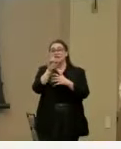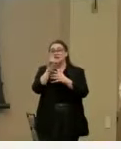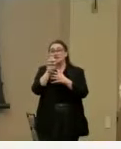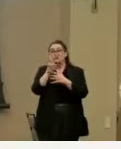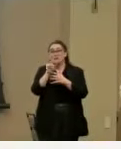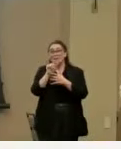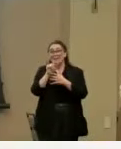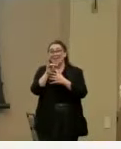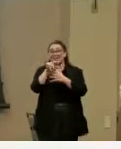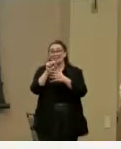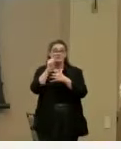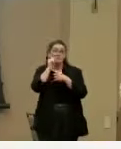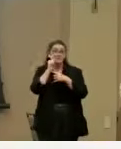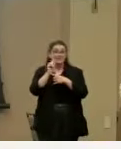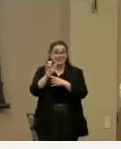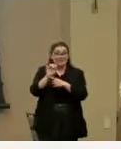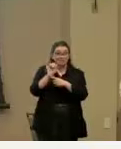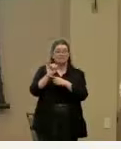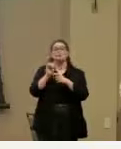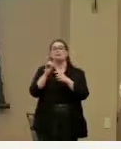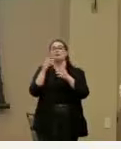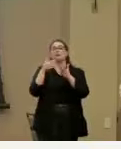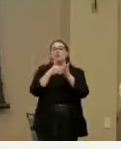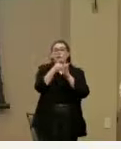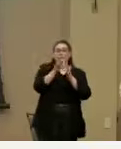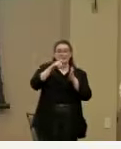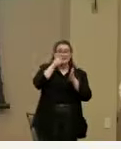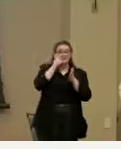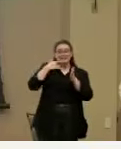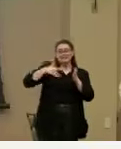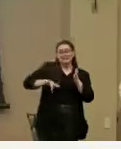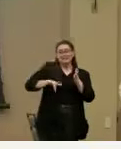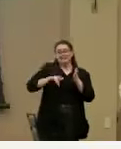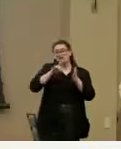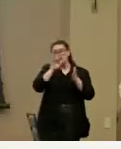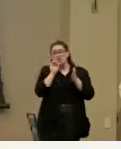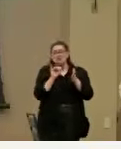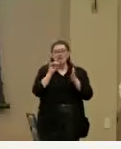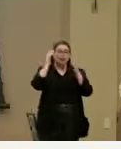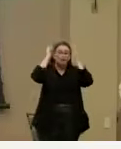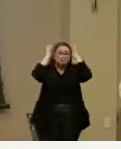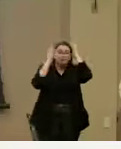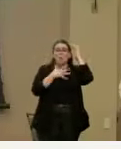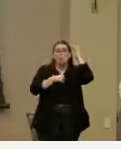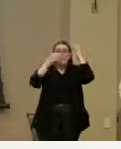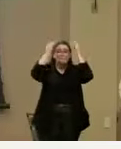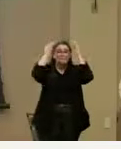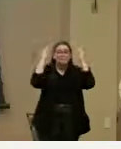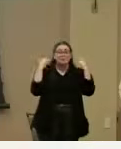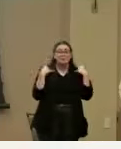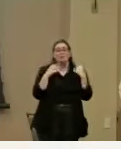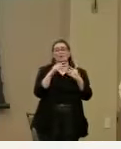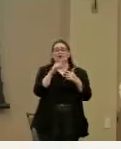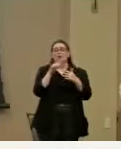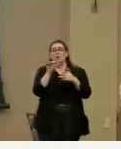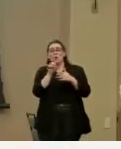more sensitive than most. And what may look like dandruff or seborrheic dermatitis in your